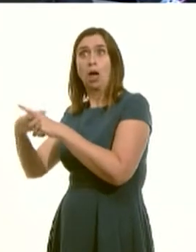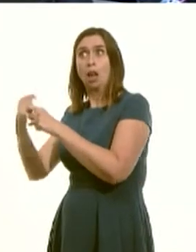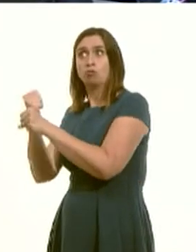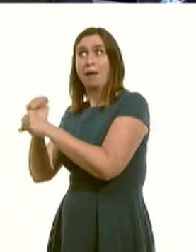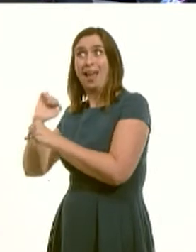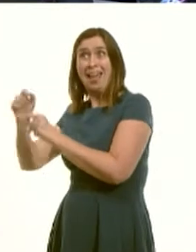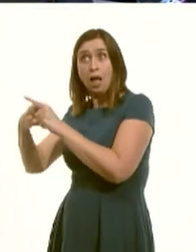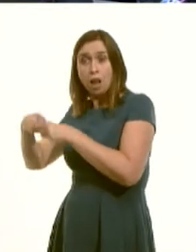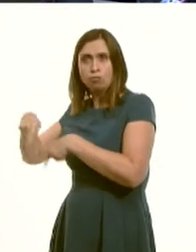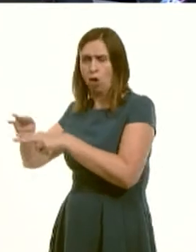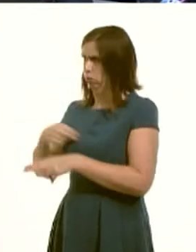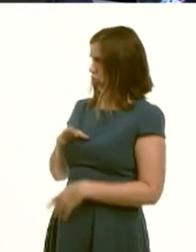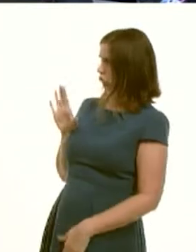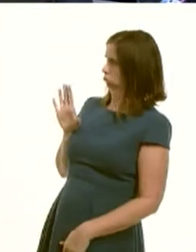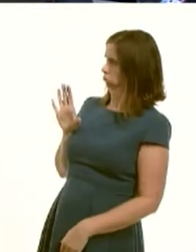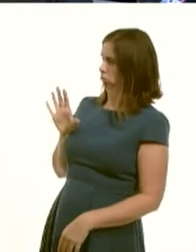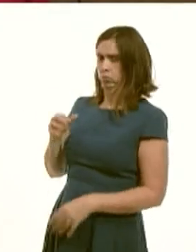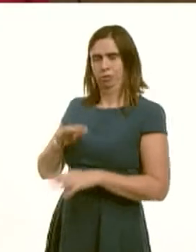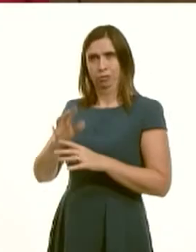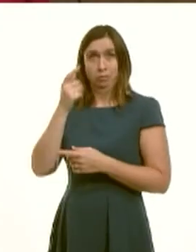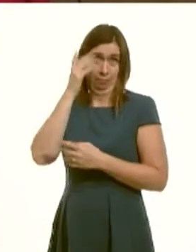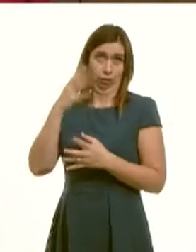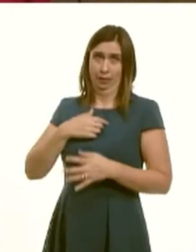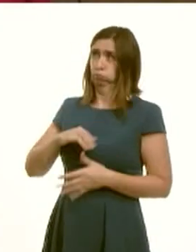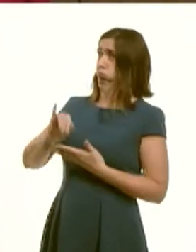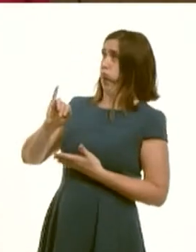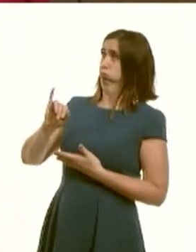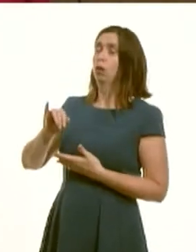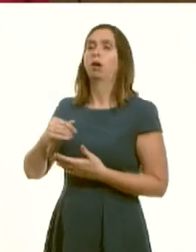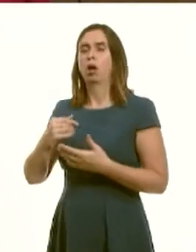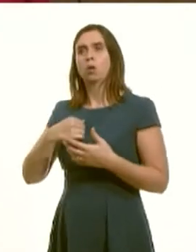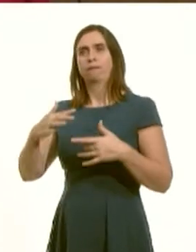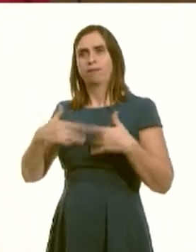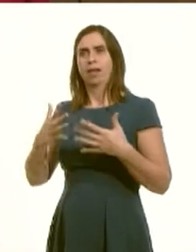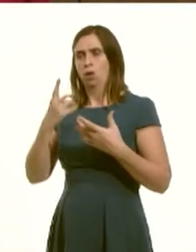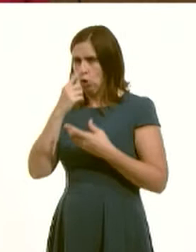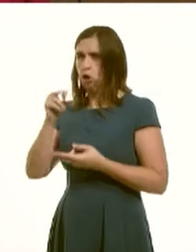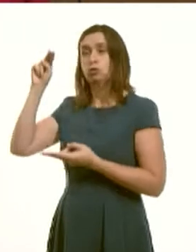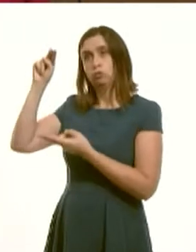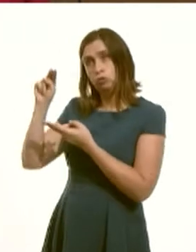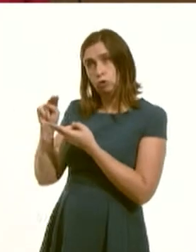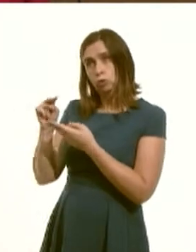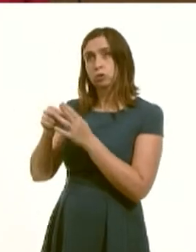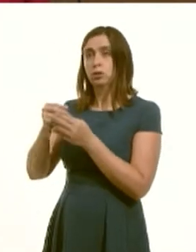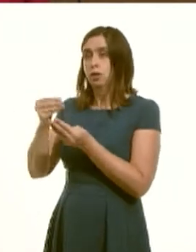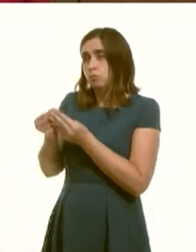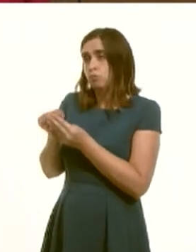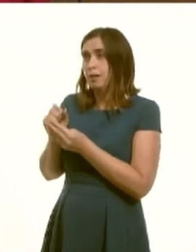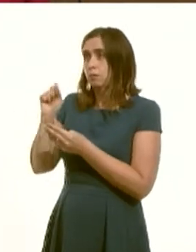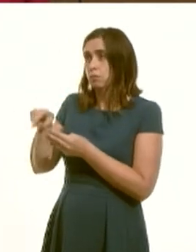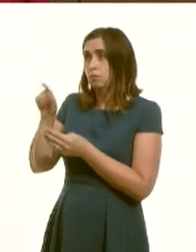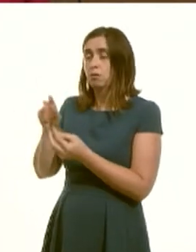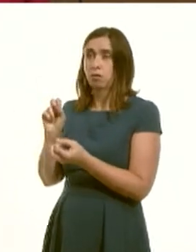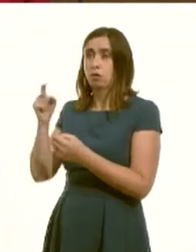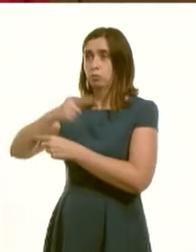tolls raise is applied for the maintenance of the bridges, and of course that we are able to look at reducing the tolls in order to reduce the